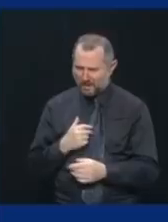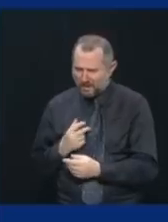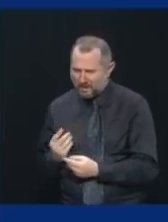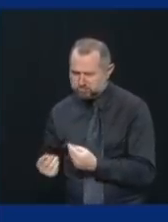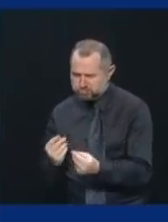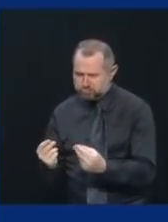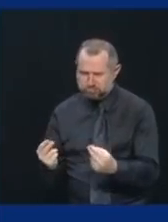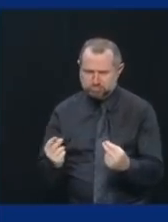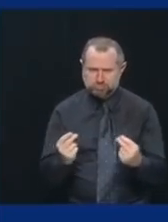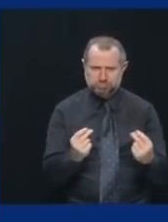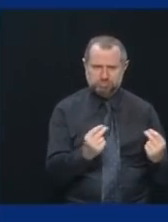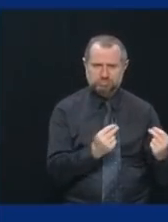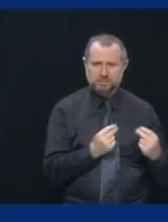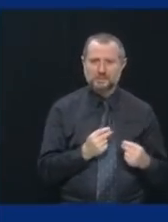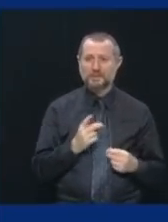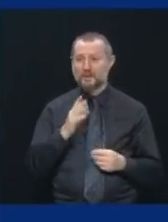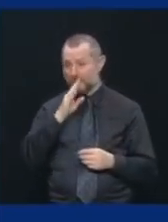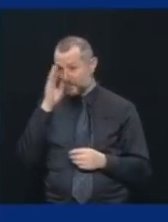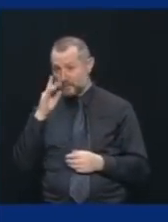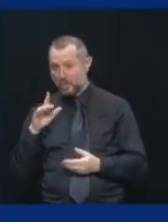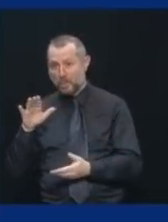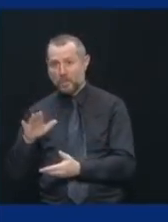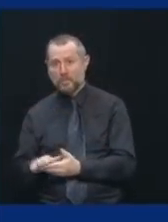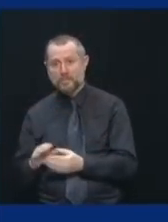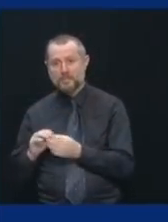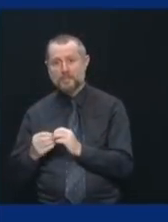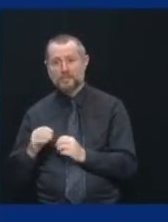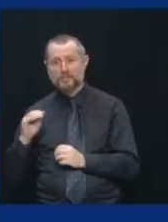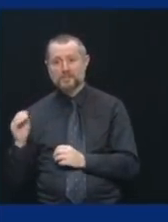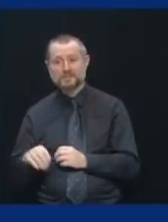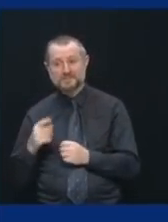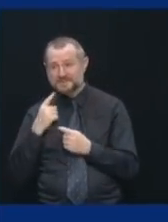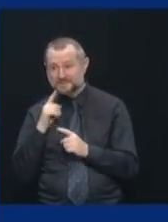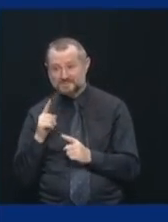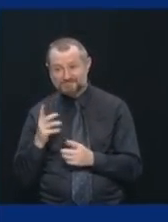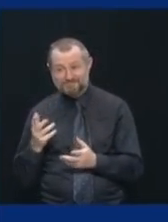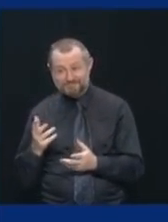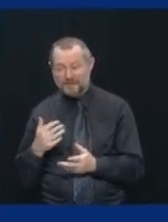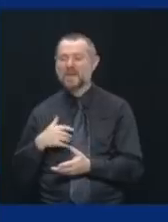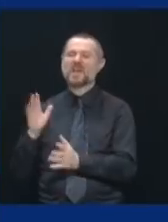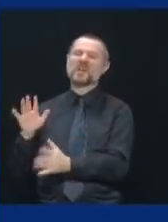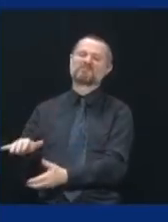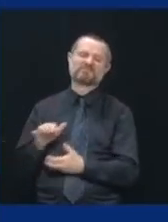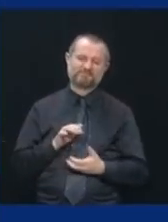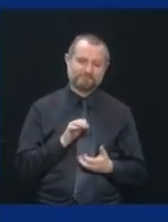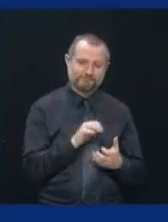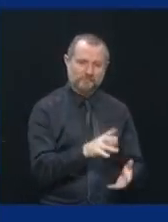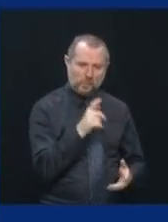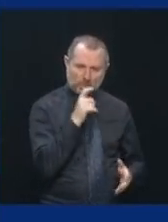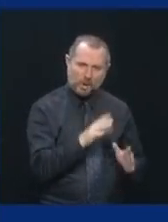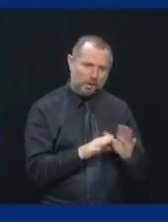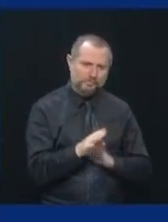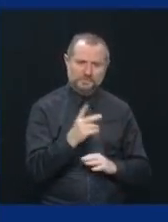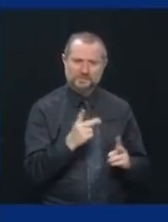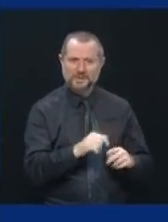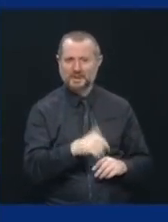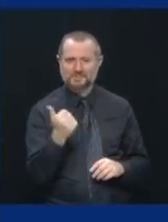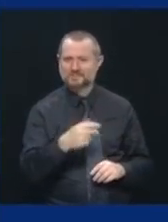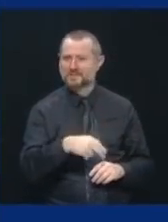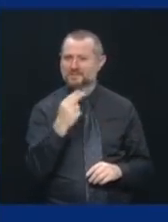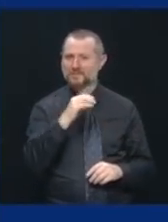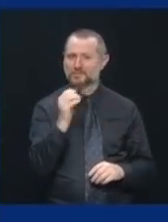Slow performers versus high performers, we give the vaccine to higher performing